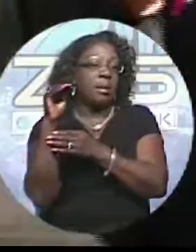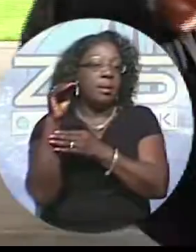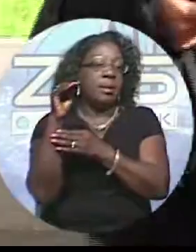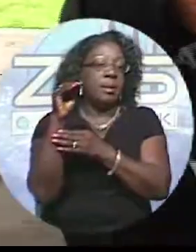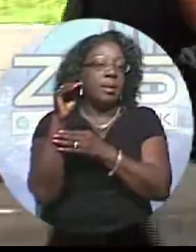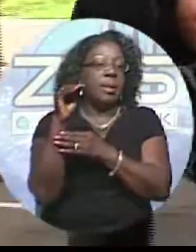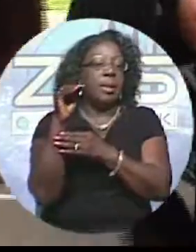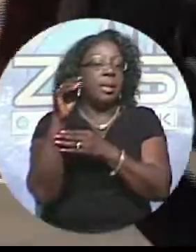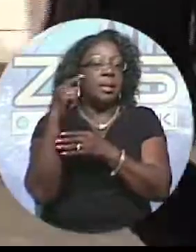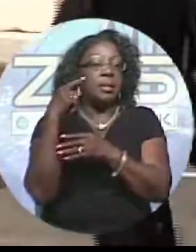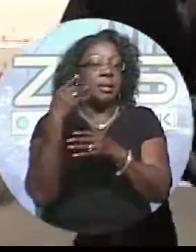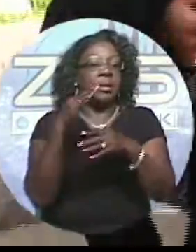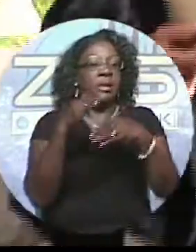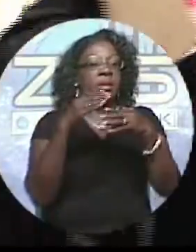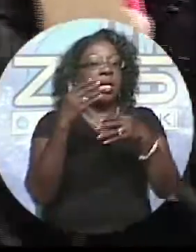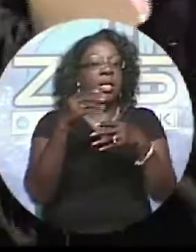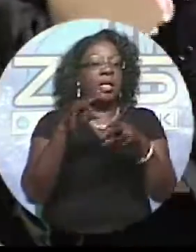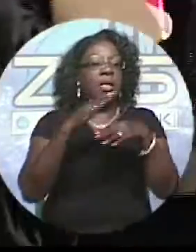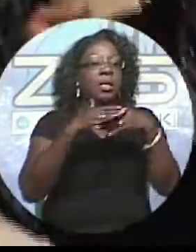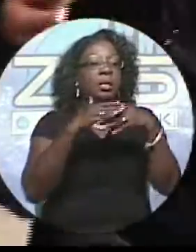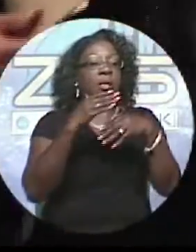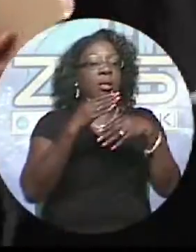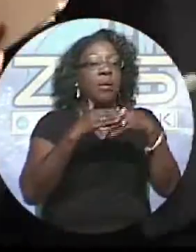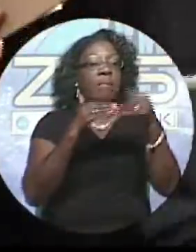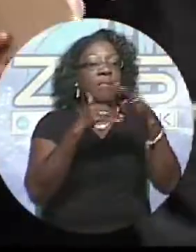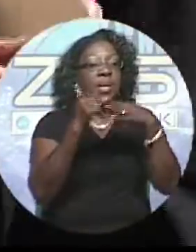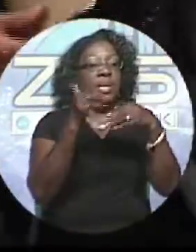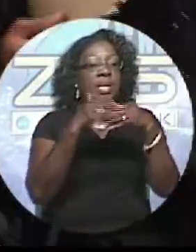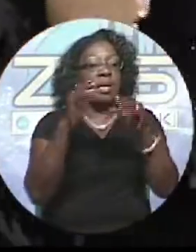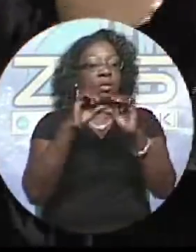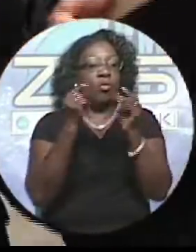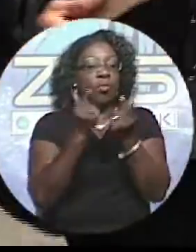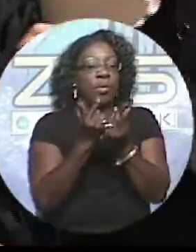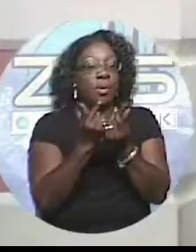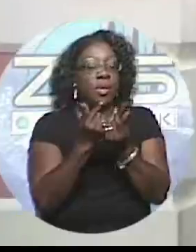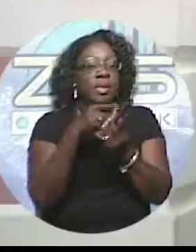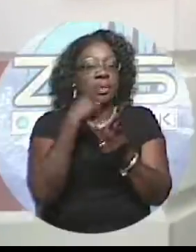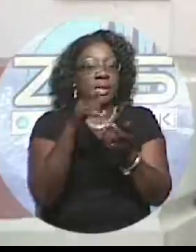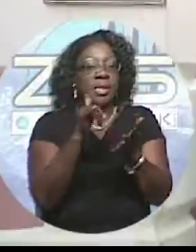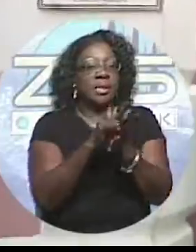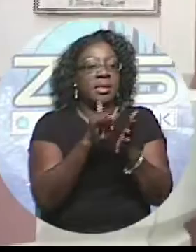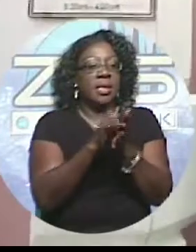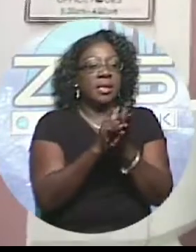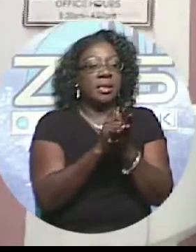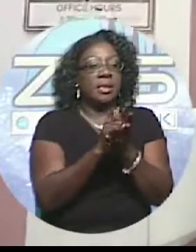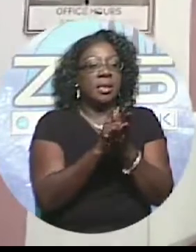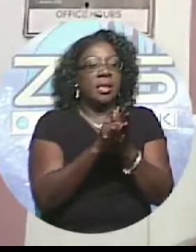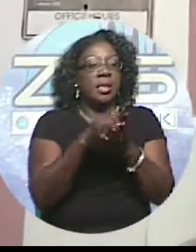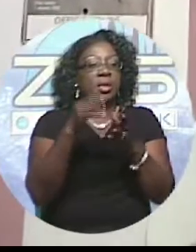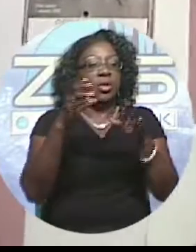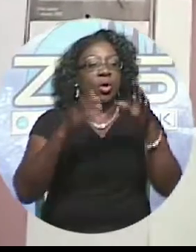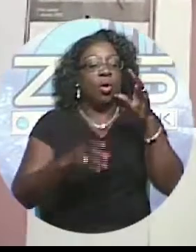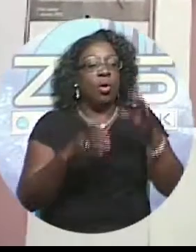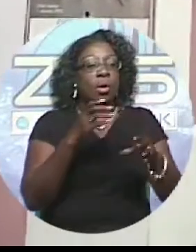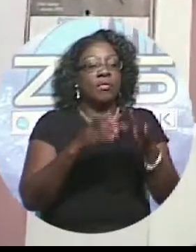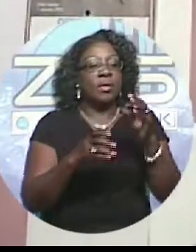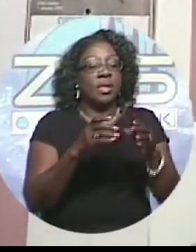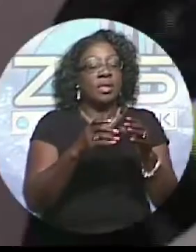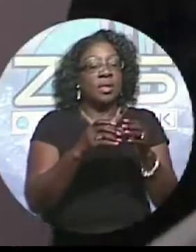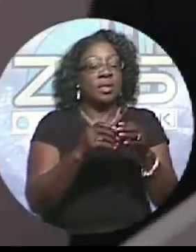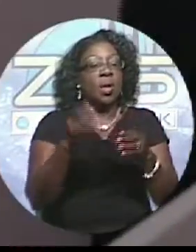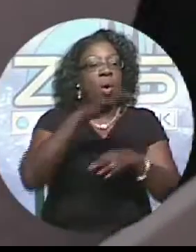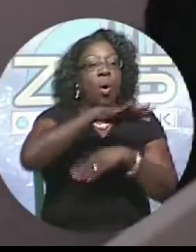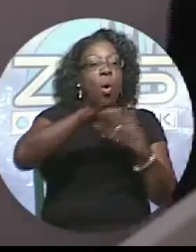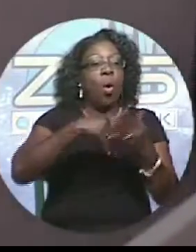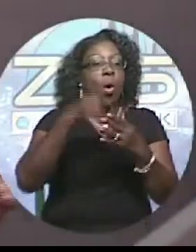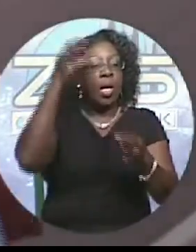now China Construction Bahamas Limited returning to court Tuesday before Justice Ian Winder, all agreeing